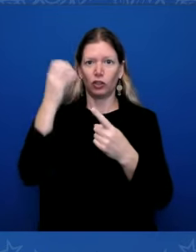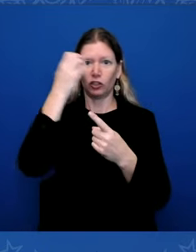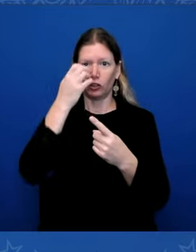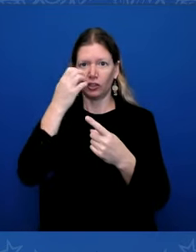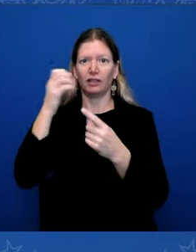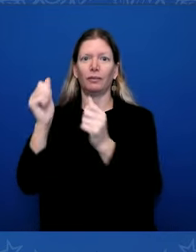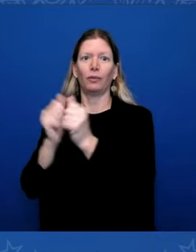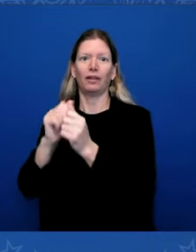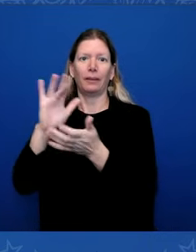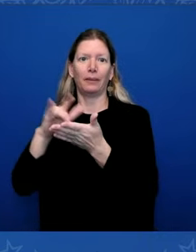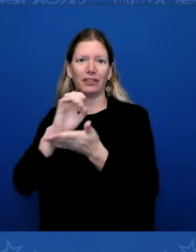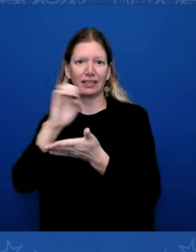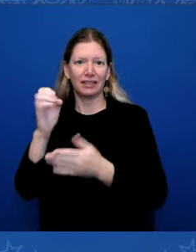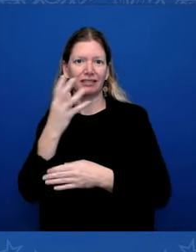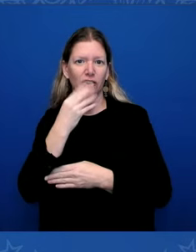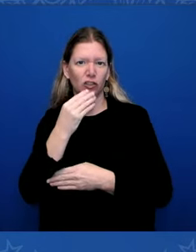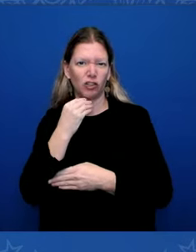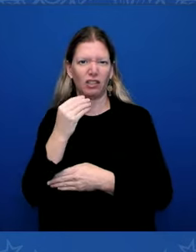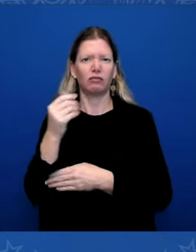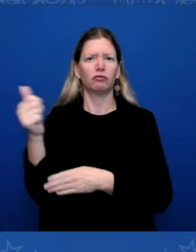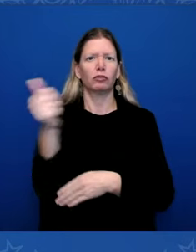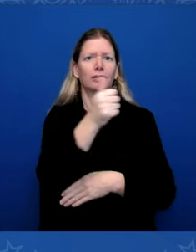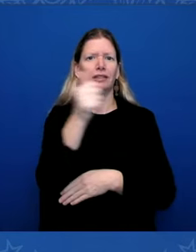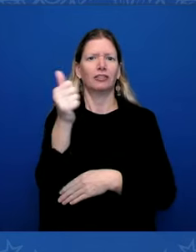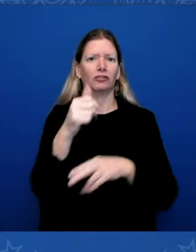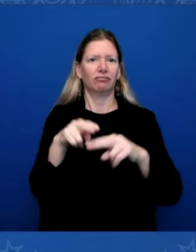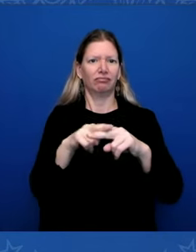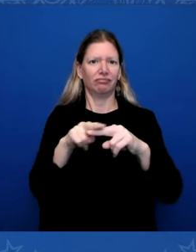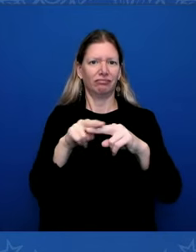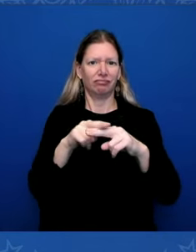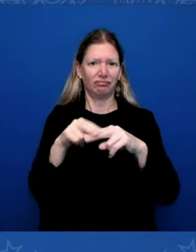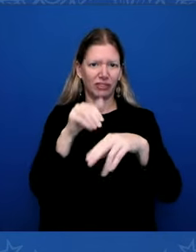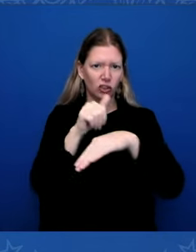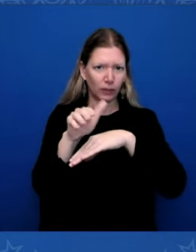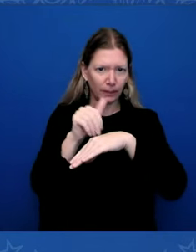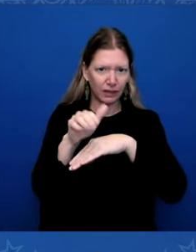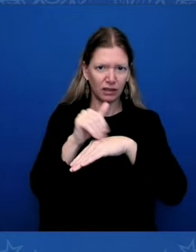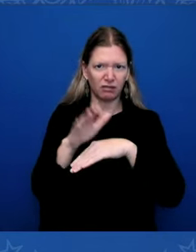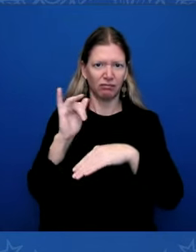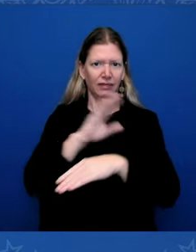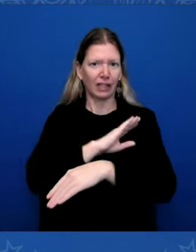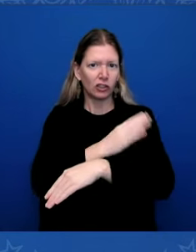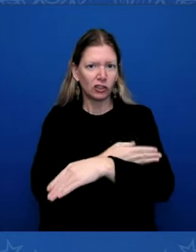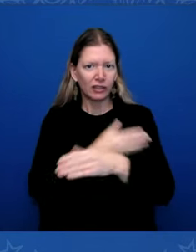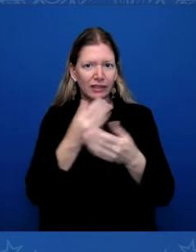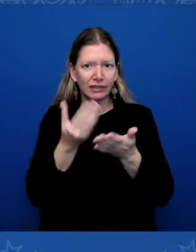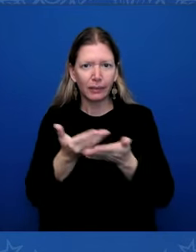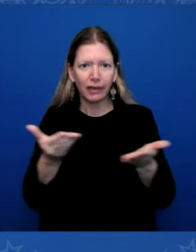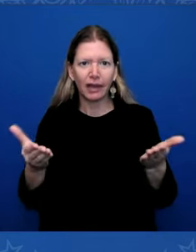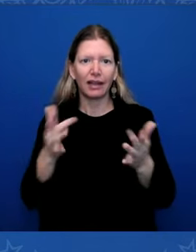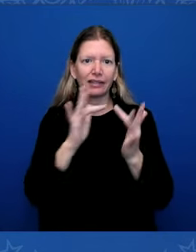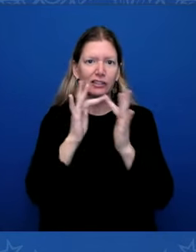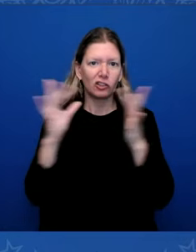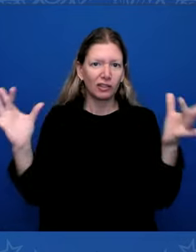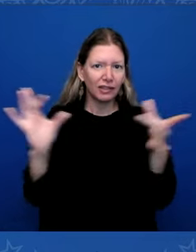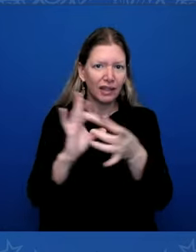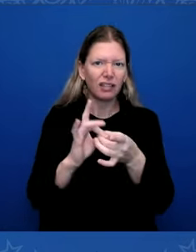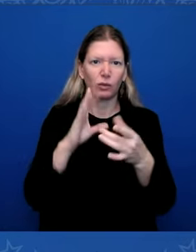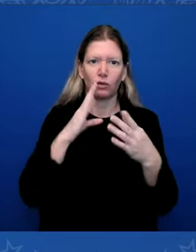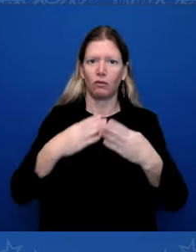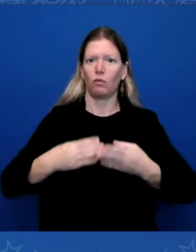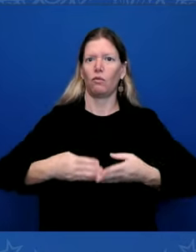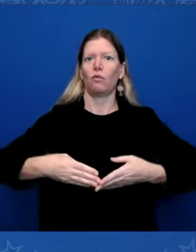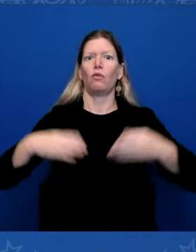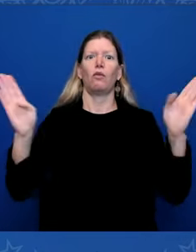untold opportunities for transformative economic investment through that on that entire corridor. We've also discussed